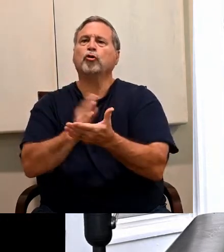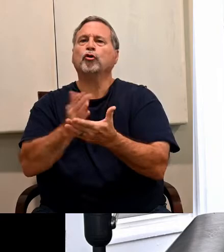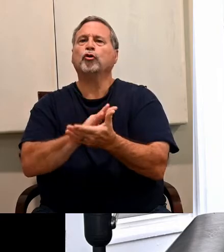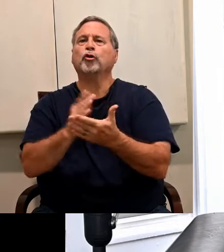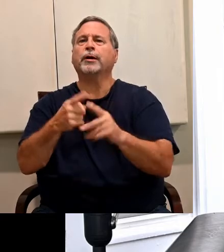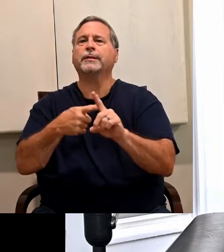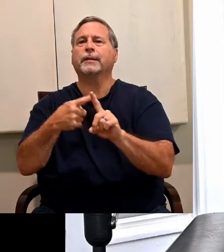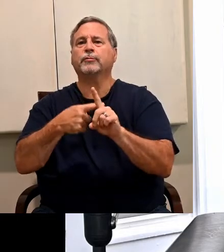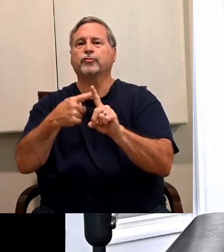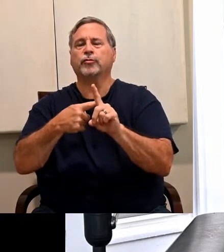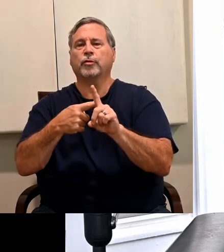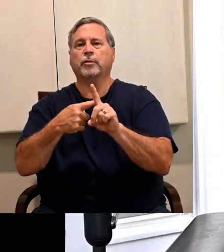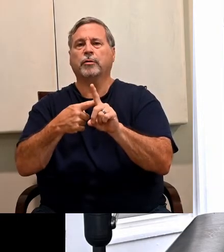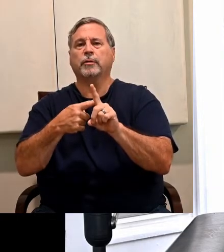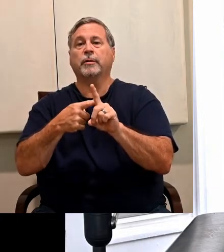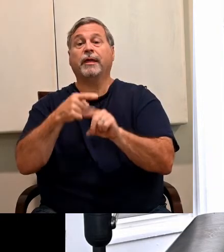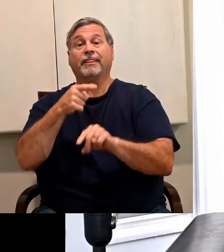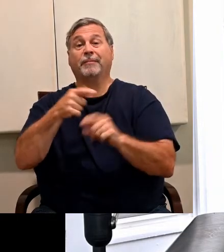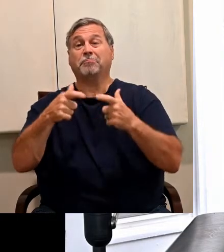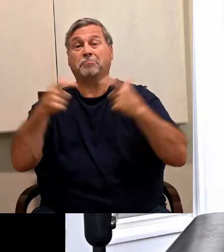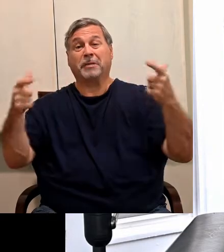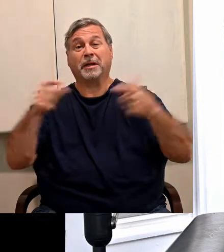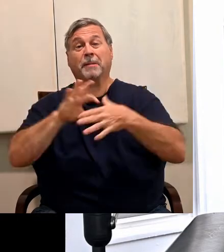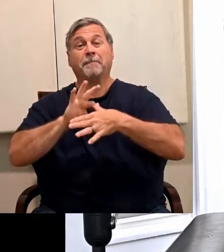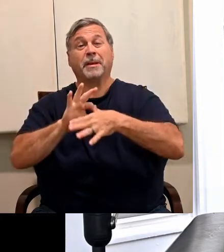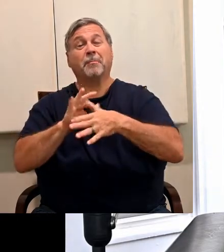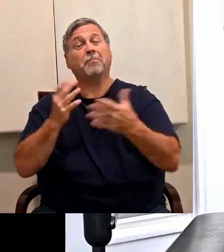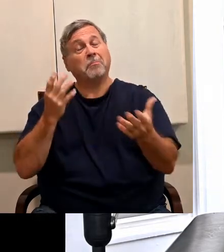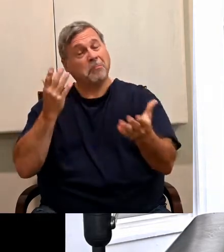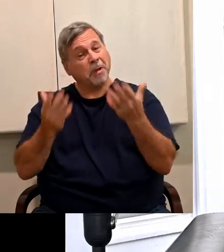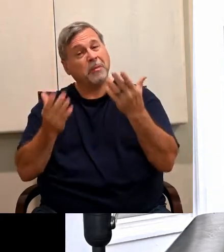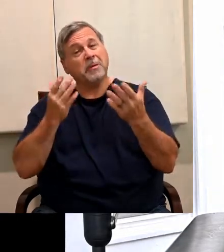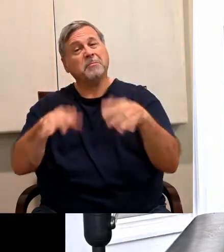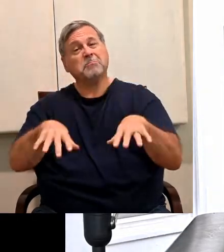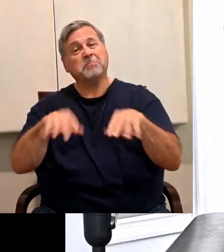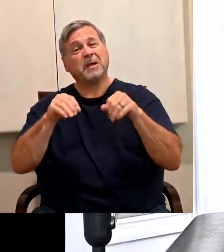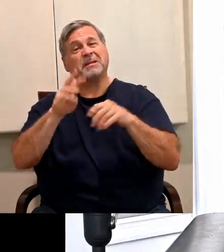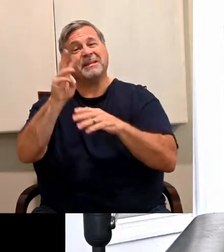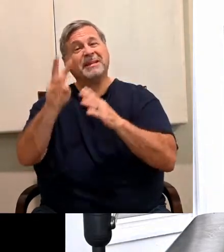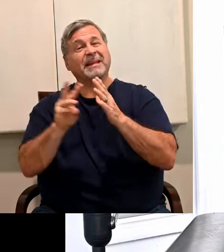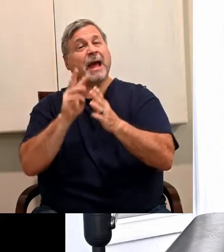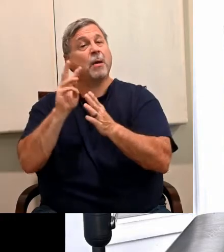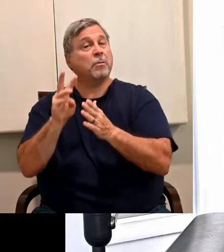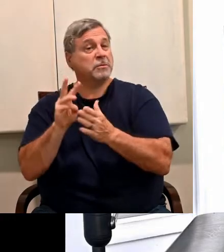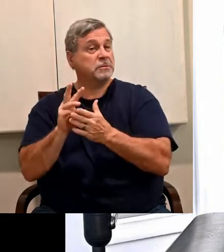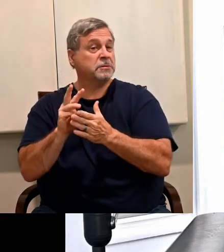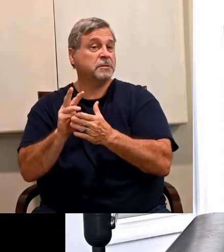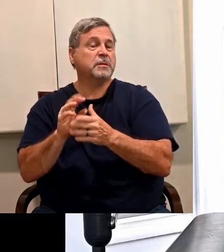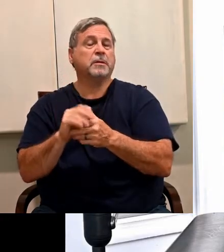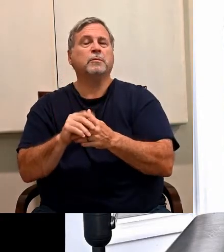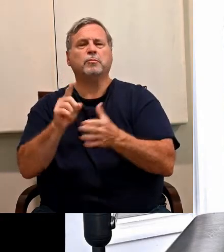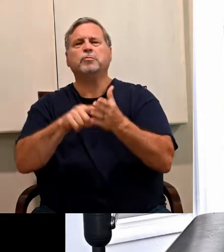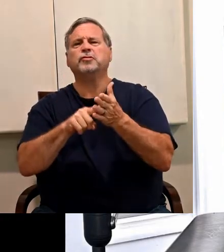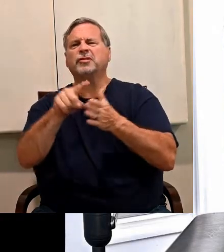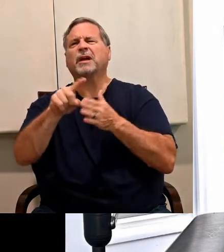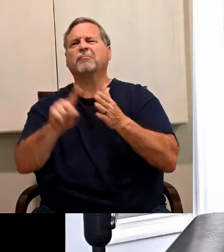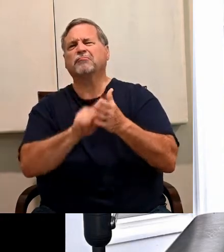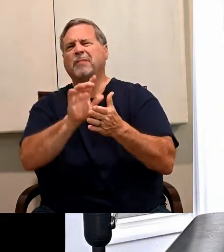that range will be a good cooking temperature. But again, this big a piece of meat, probably going to take around 6